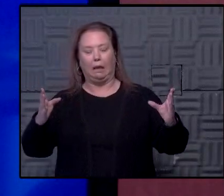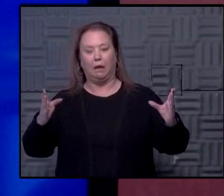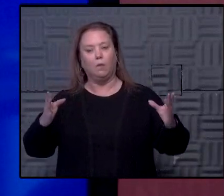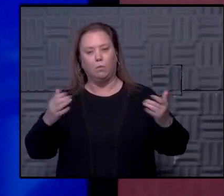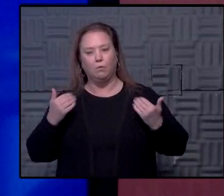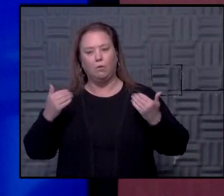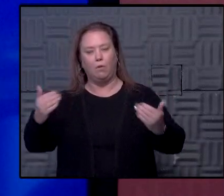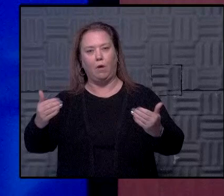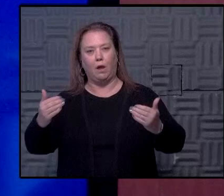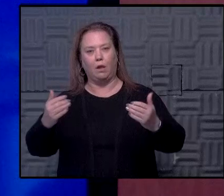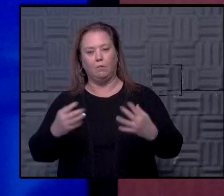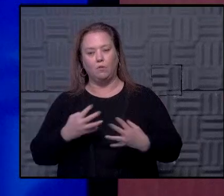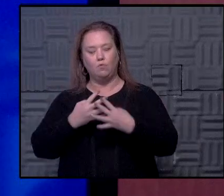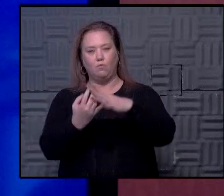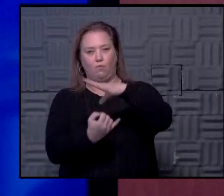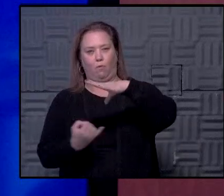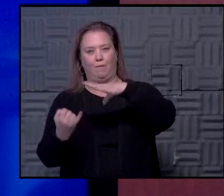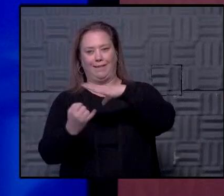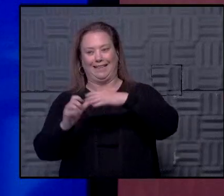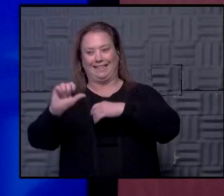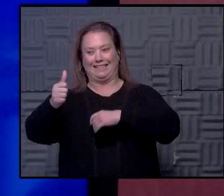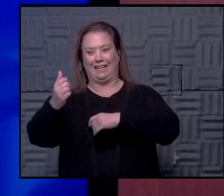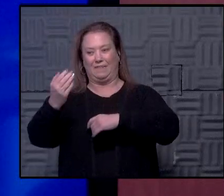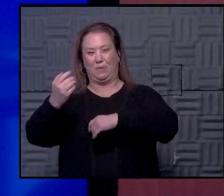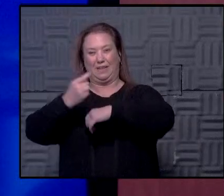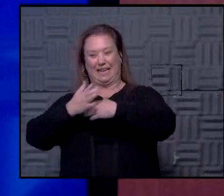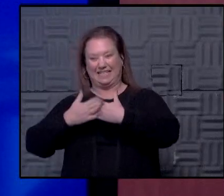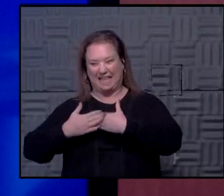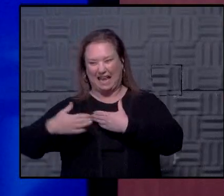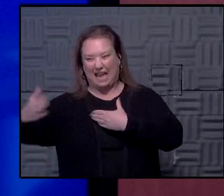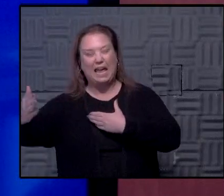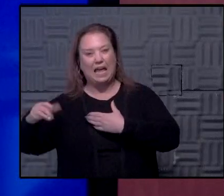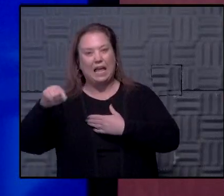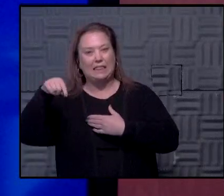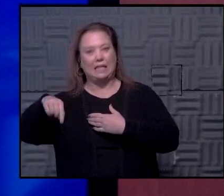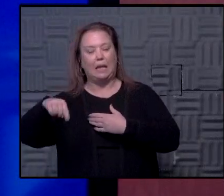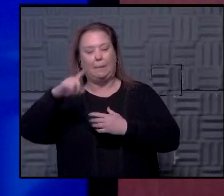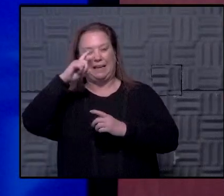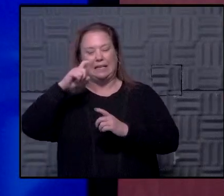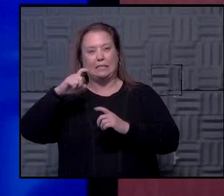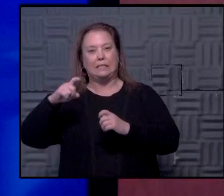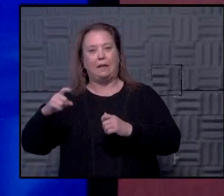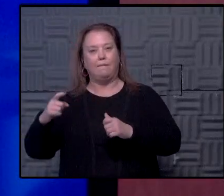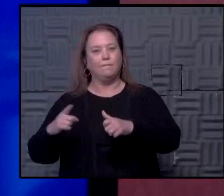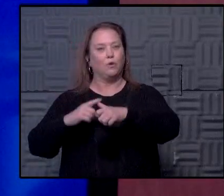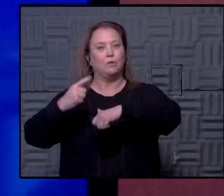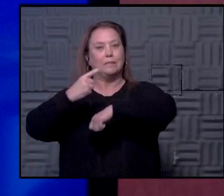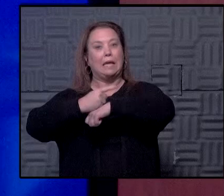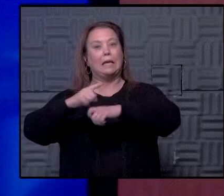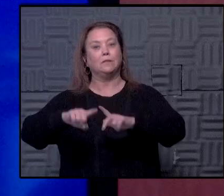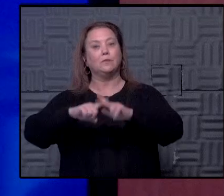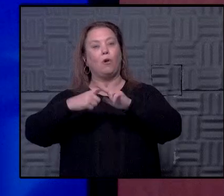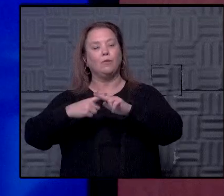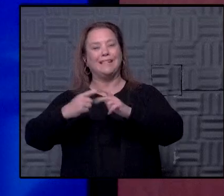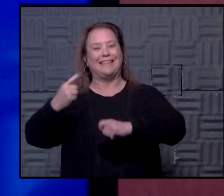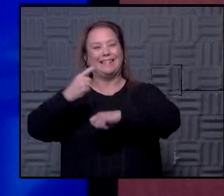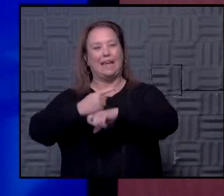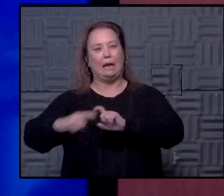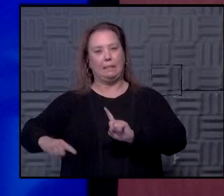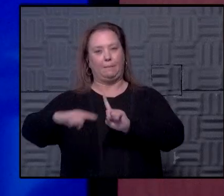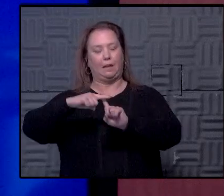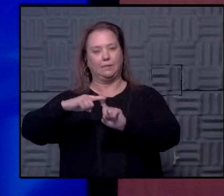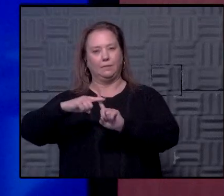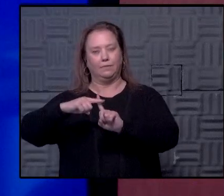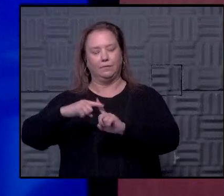going to go ahead and put them into quarantine then for 10 to 14 days thereafter, because we mark it from the day they tested positive. And I think that could really be